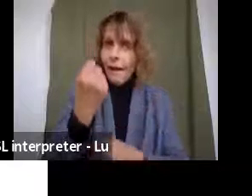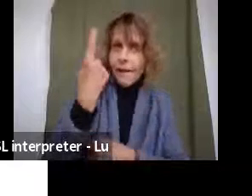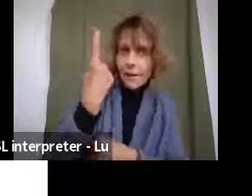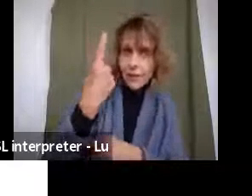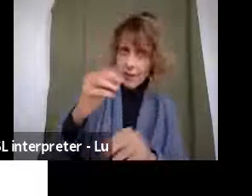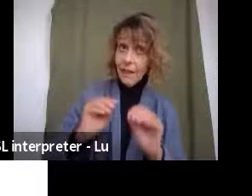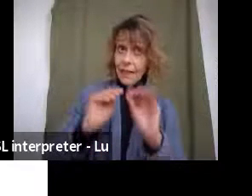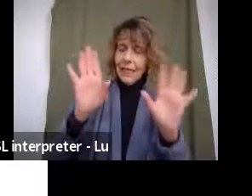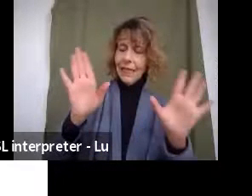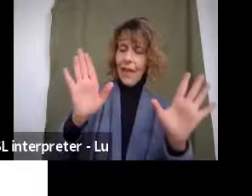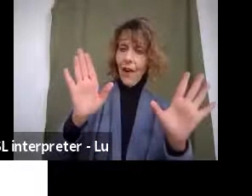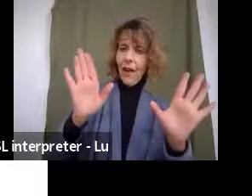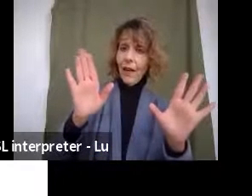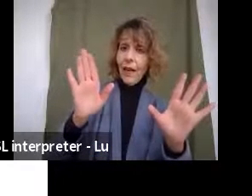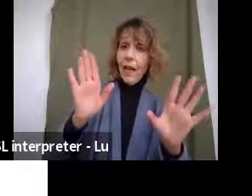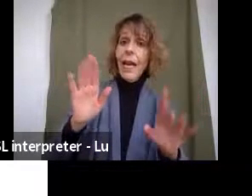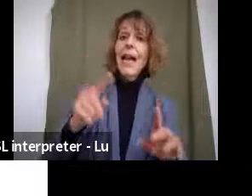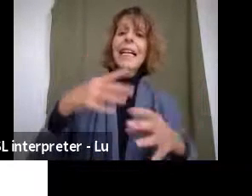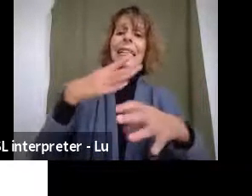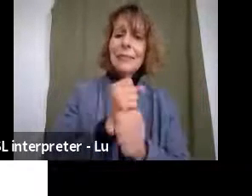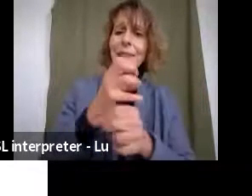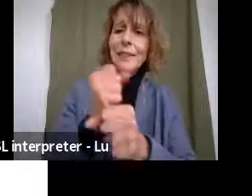avoid acronyms.